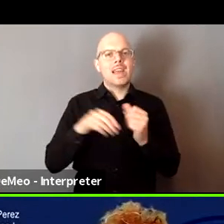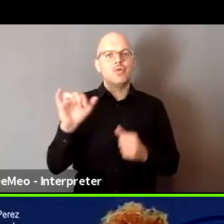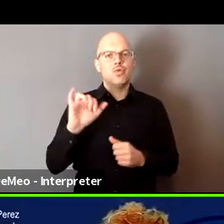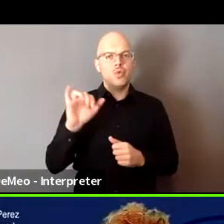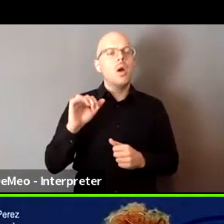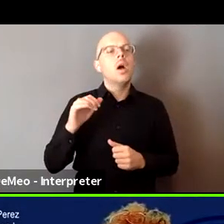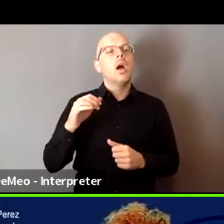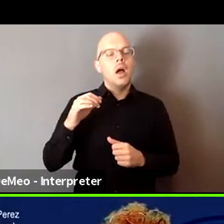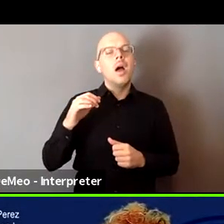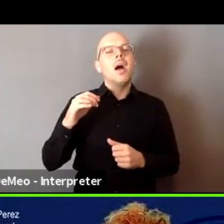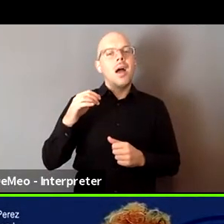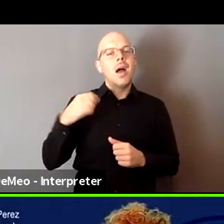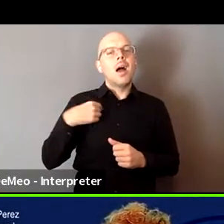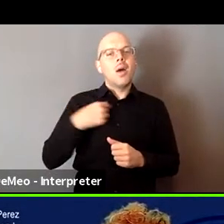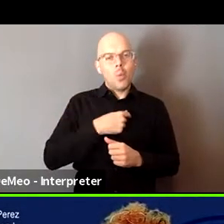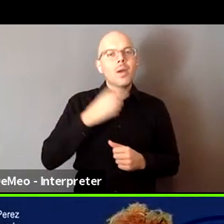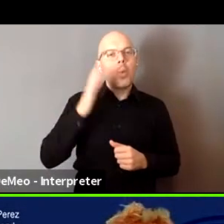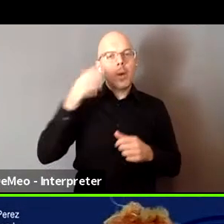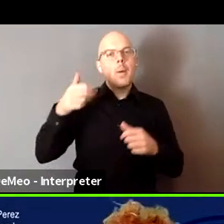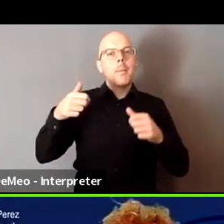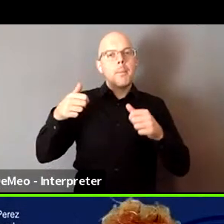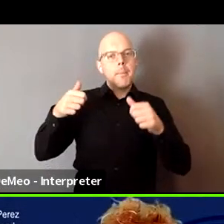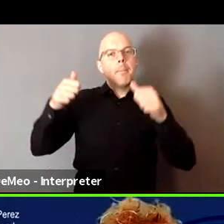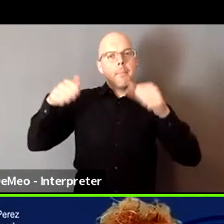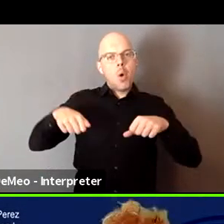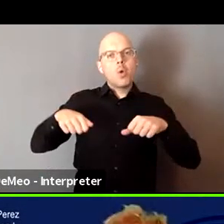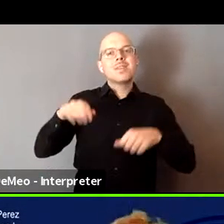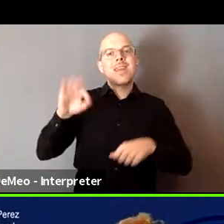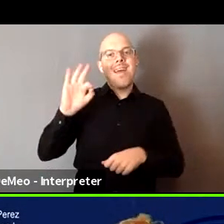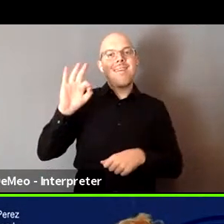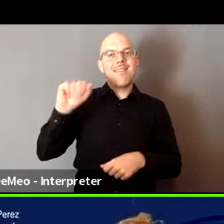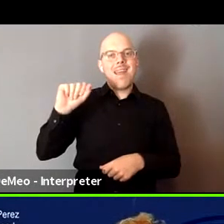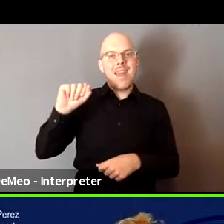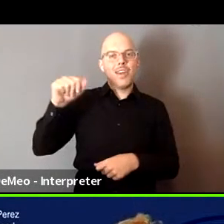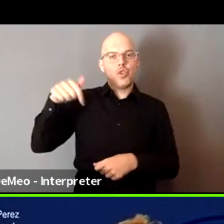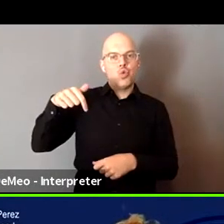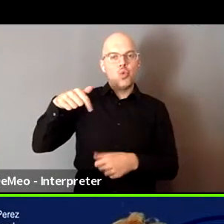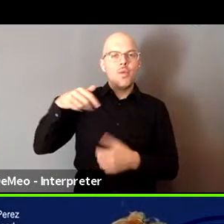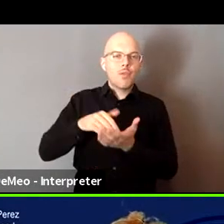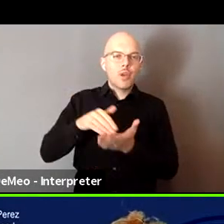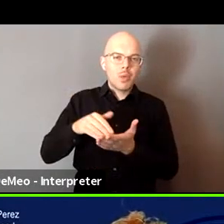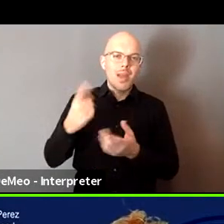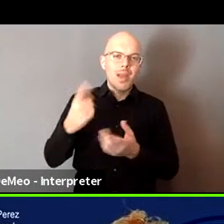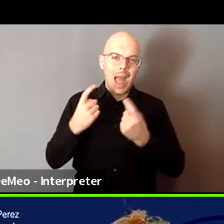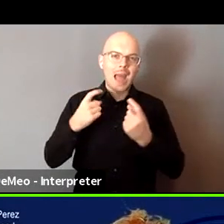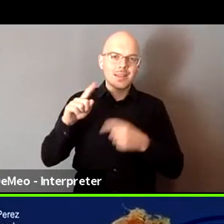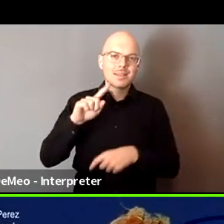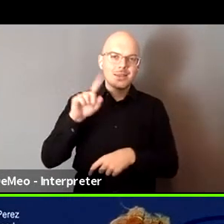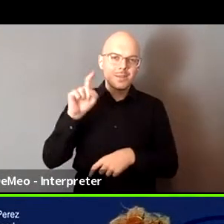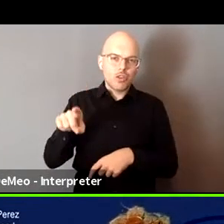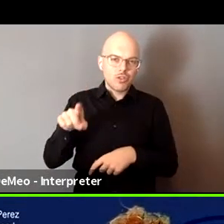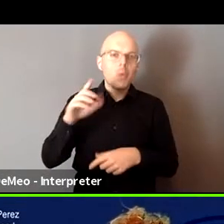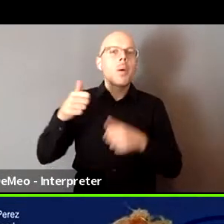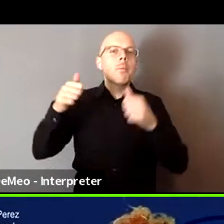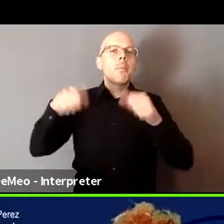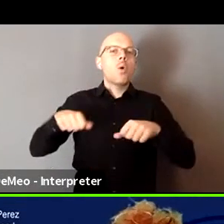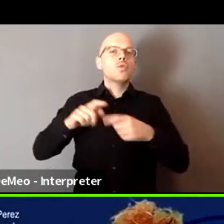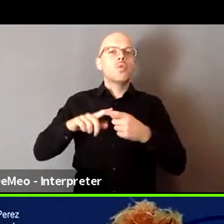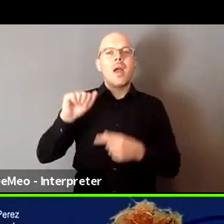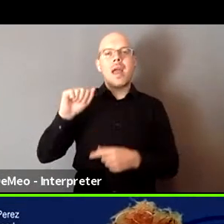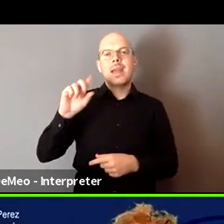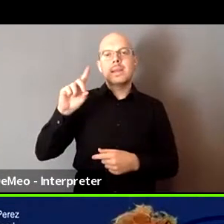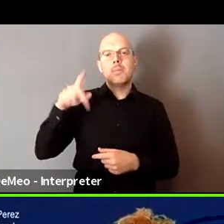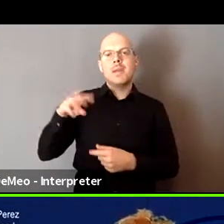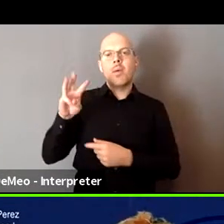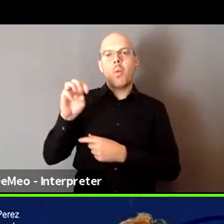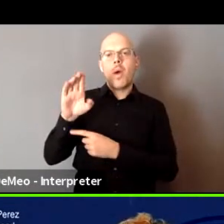some frequently asked questions subsequent to this session posted on the ADP website. So more to come with